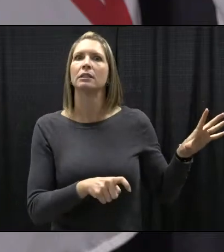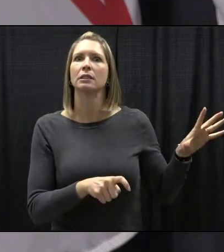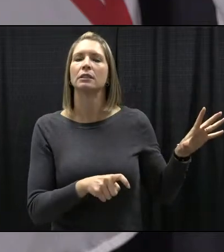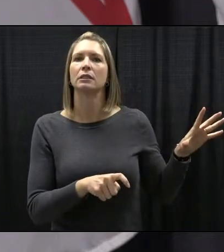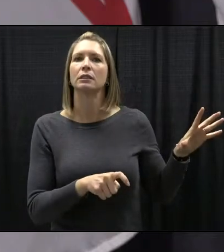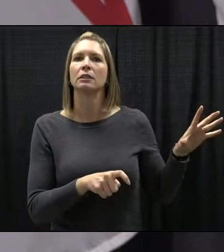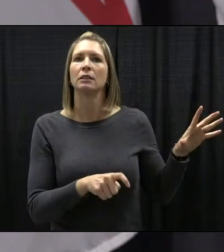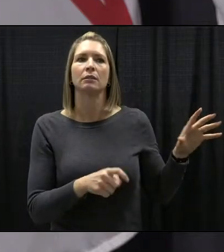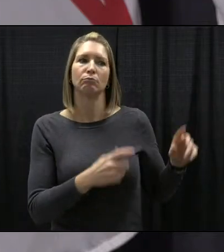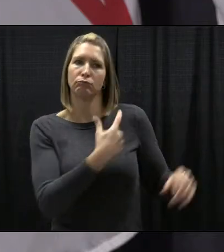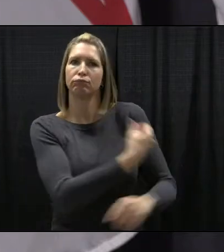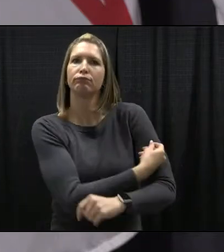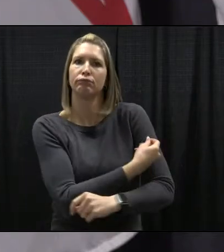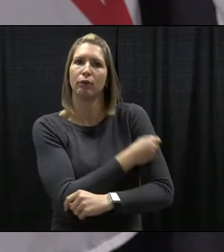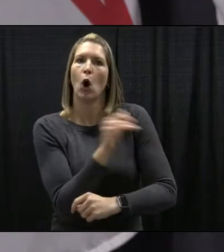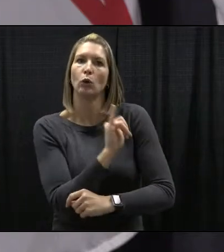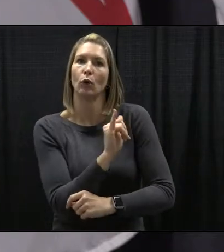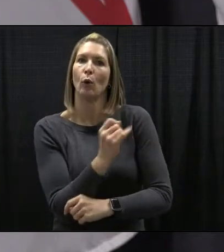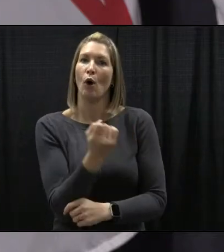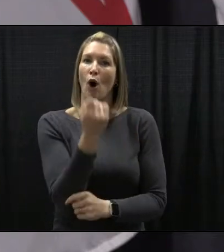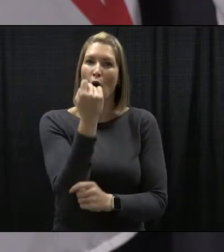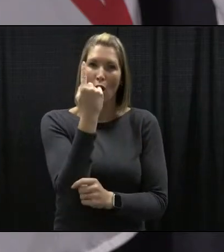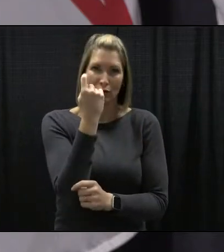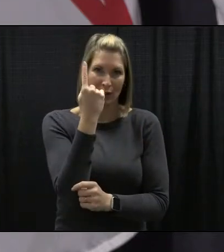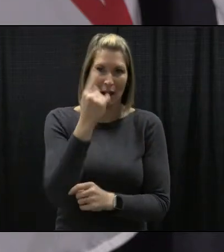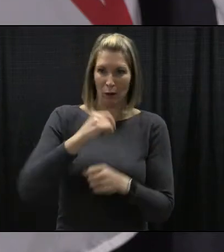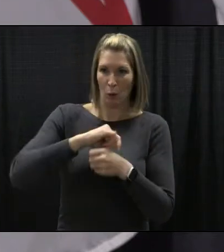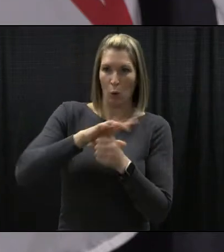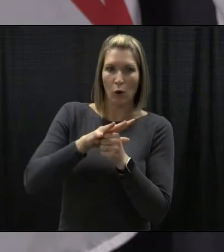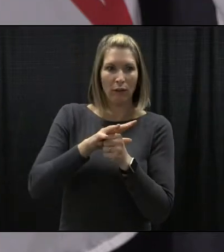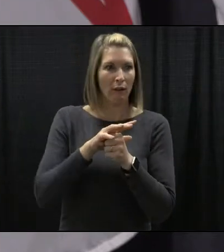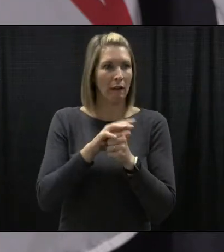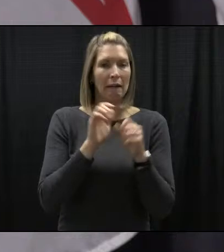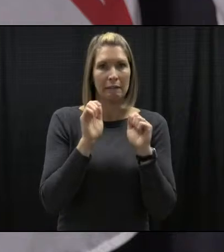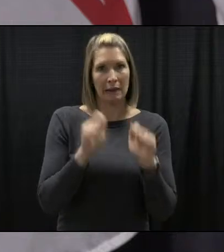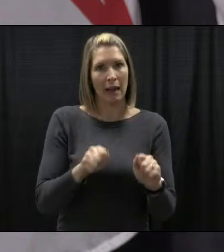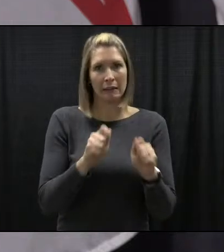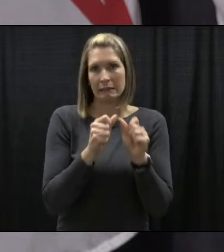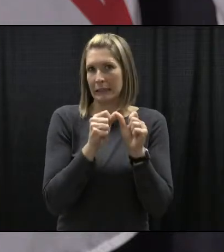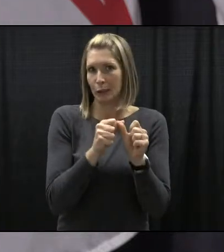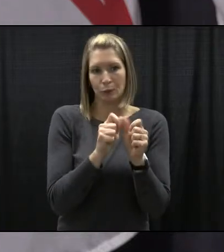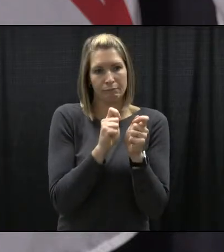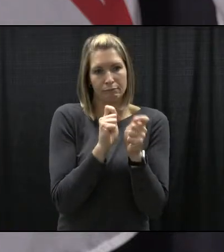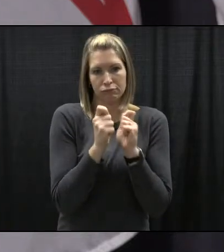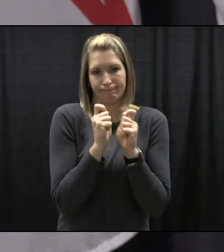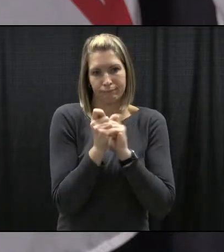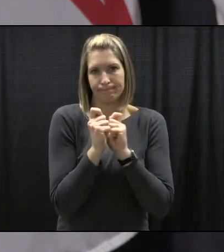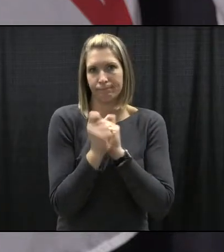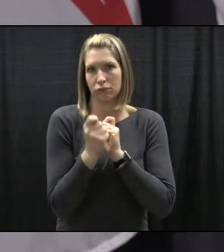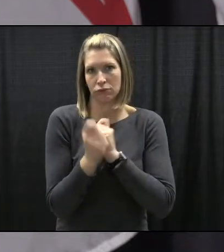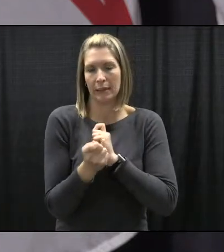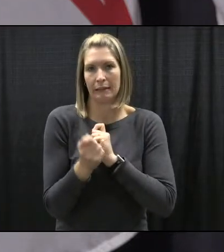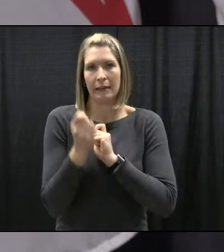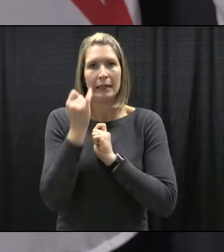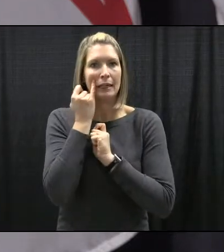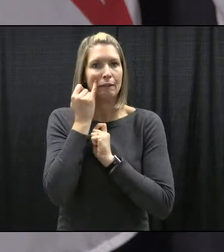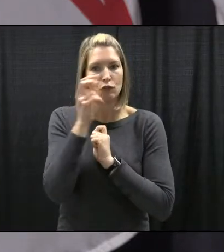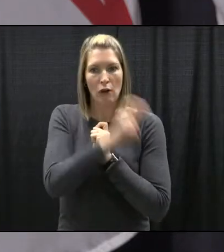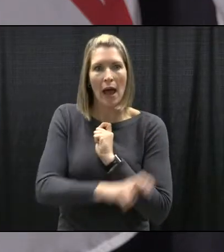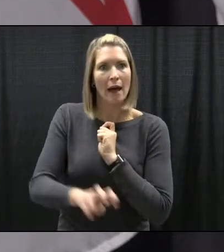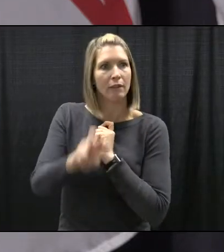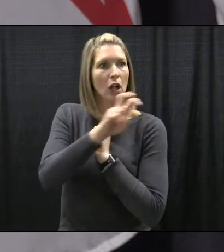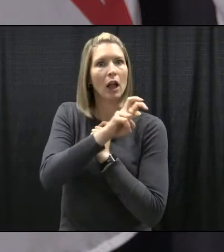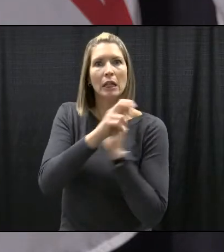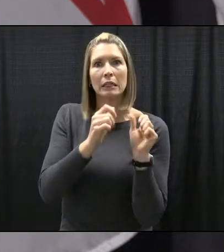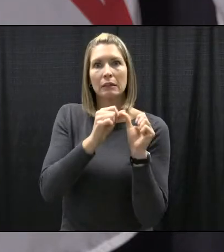mutate. So we want to try to keep that circulation down as best as we can, and the best way to do that right now is with vaccination. So we are keeping an eye on a lot